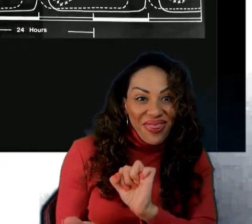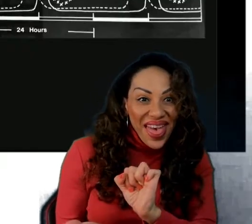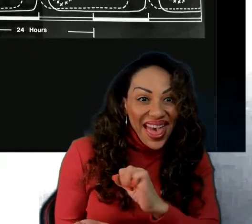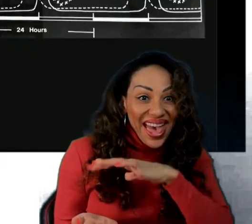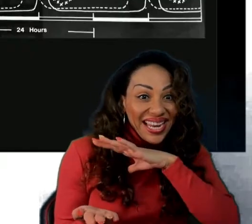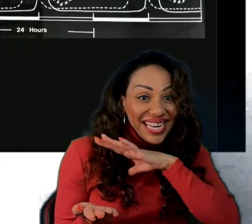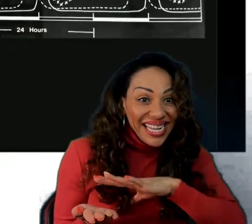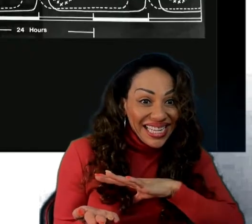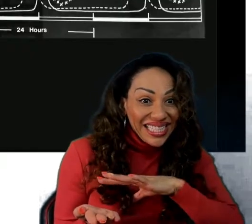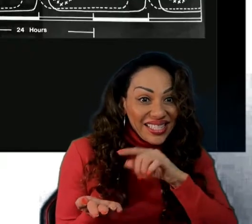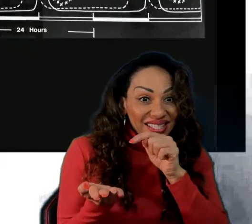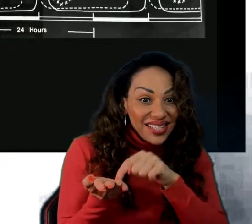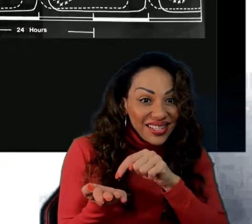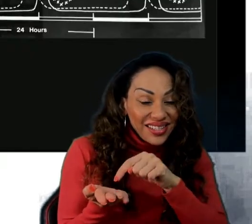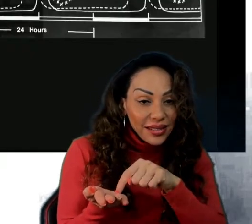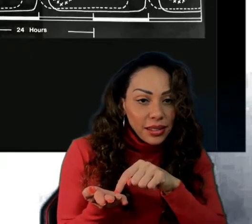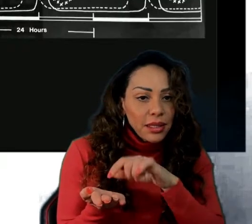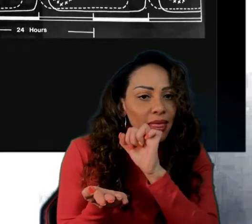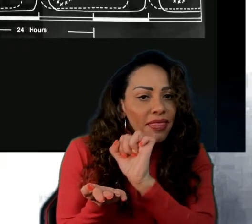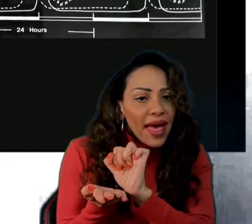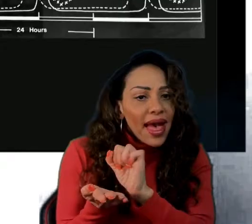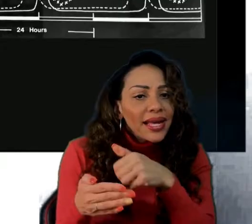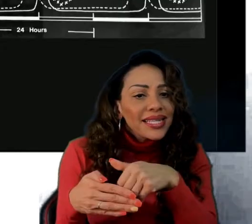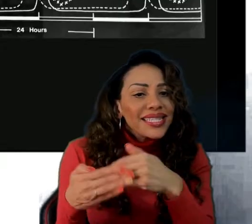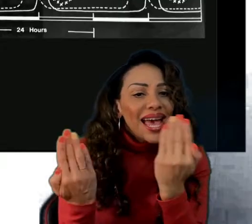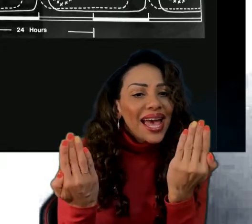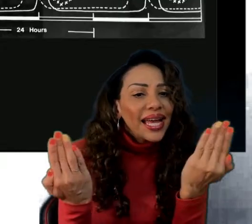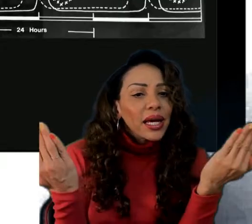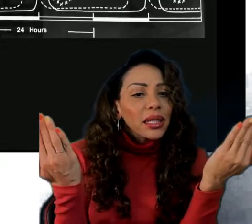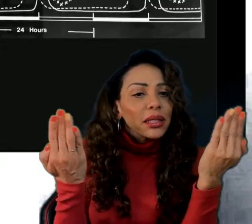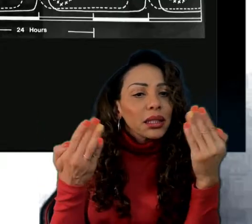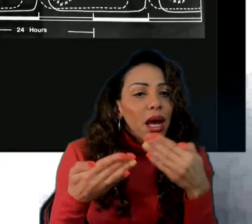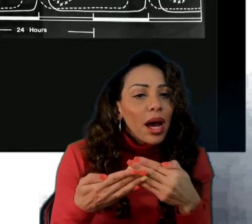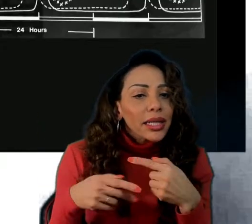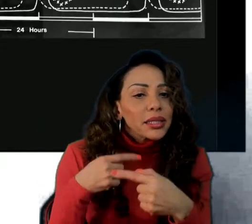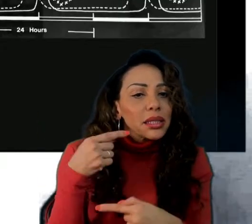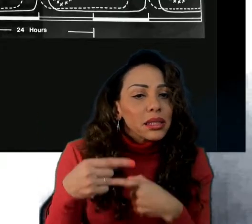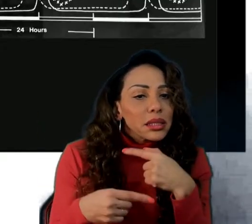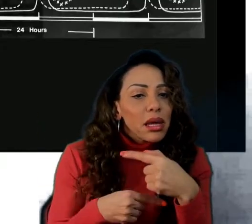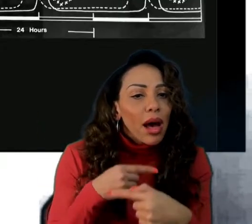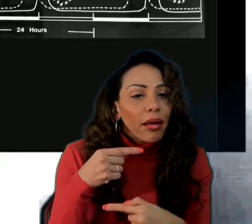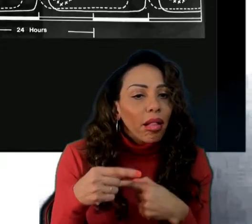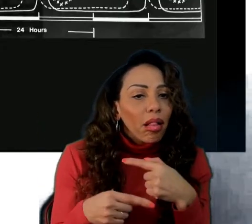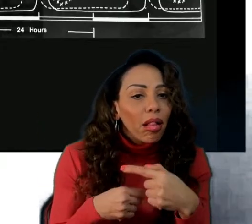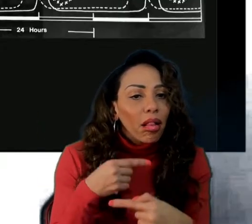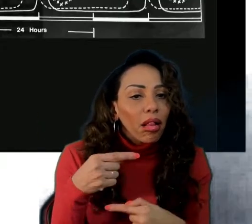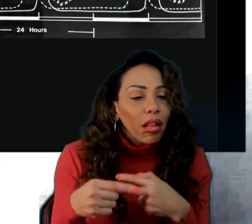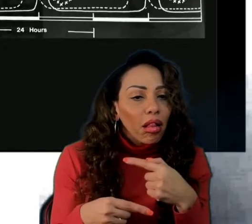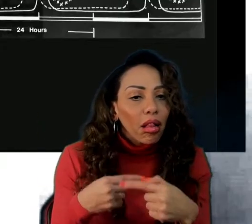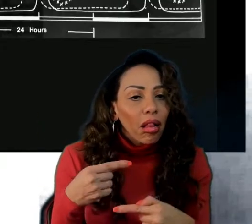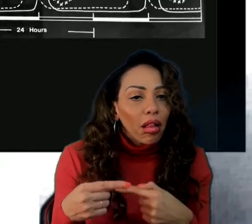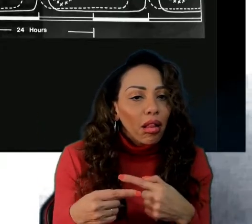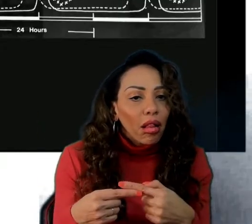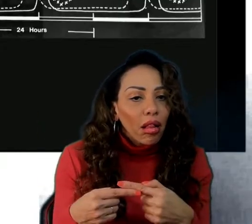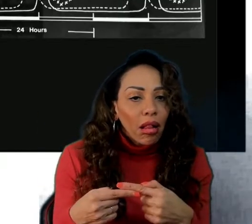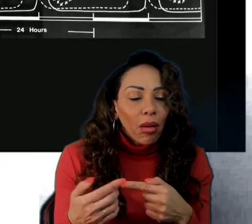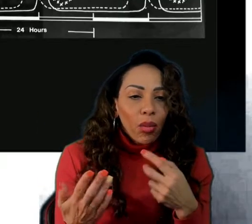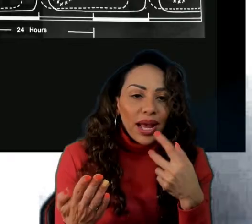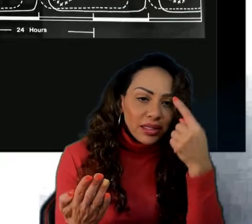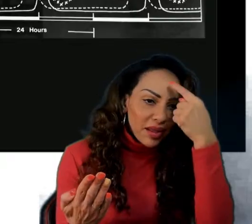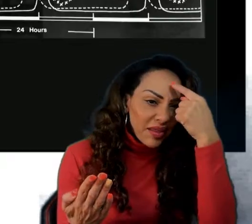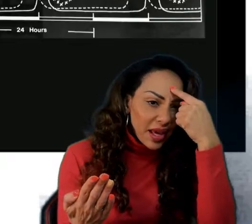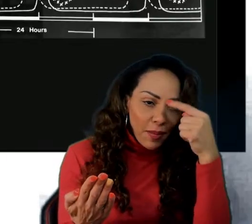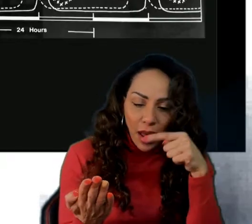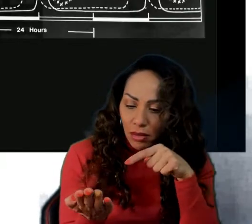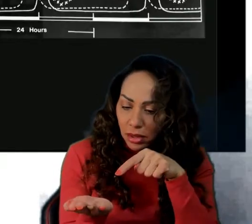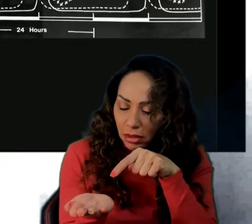especially the day and night cycle. So we would be adapting their rhythms to work more on our timescales,